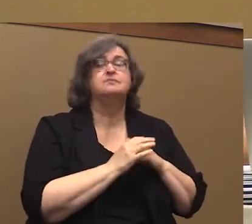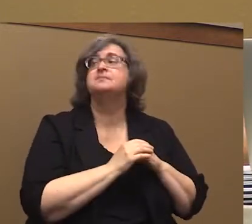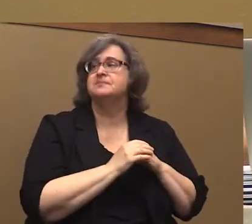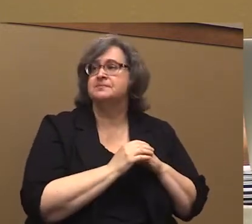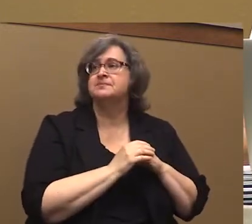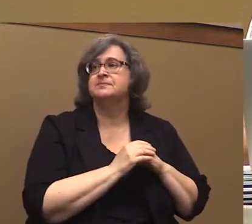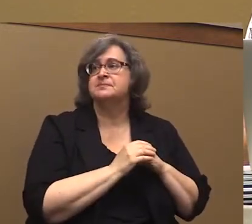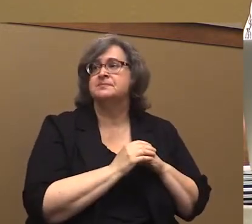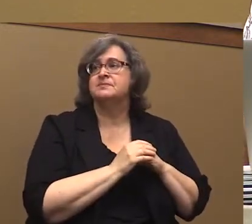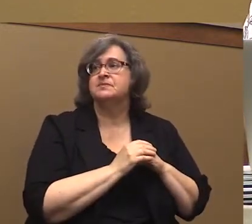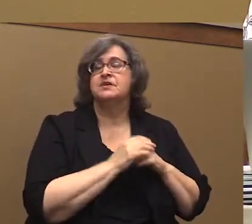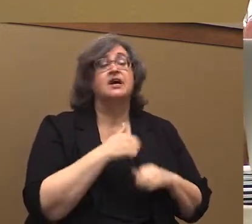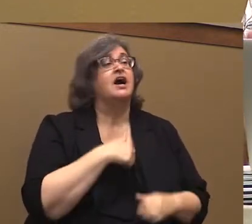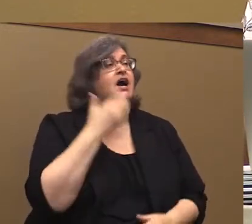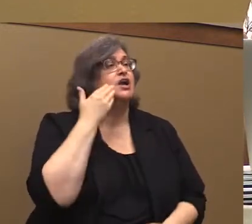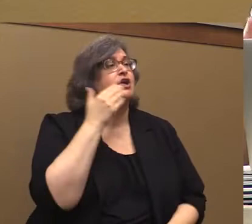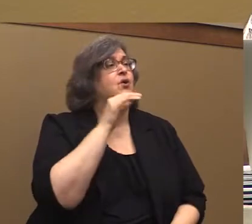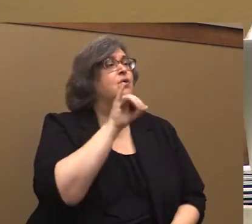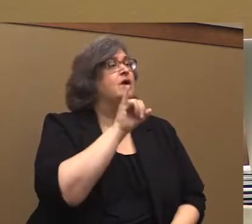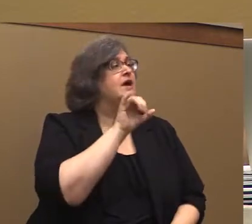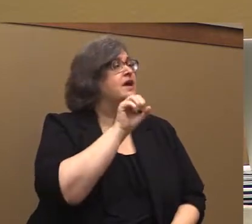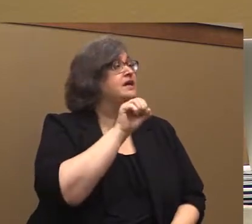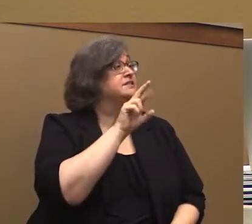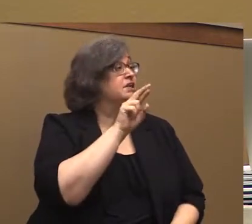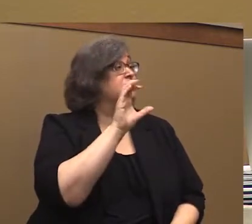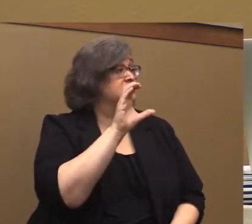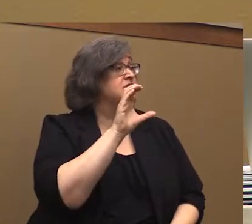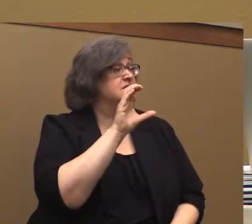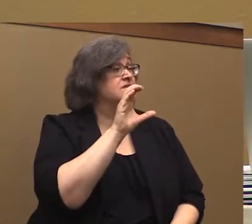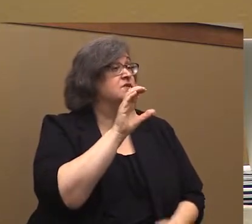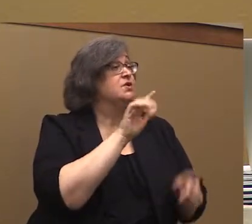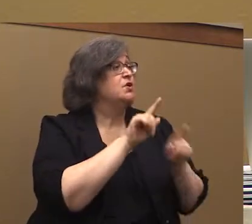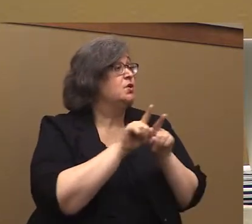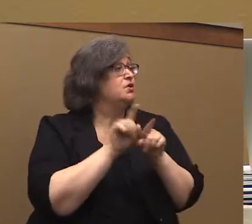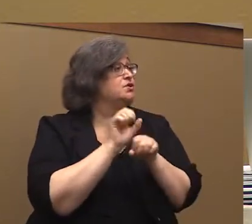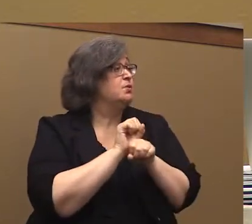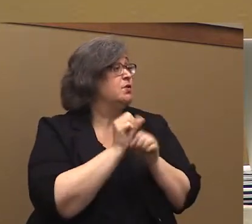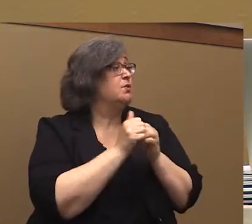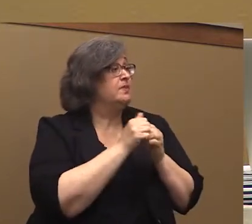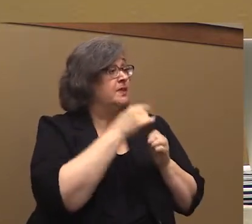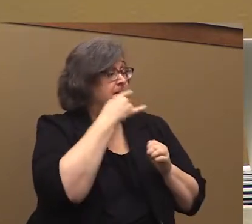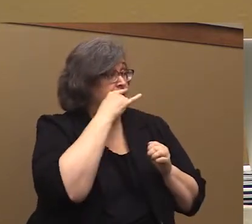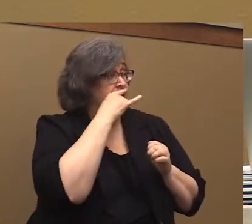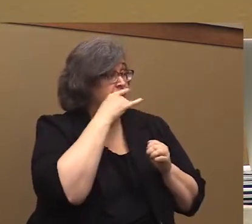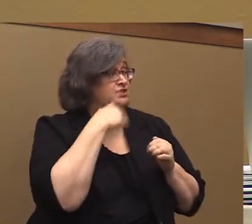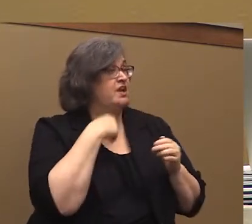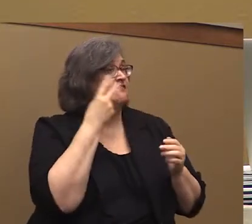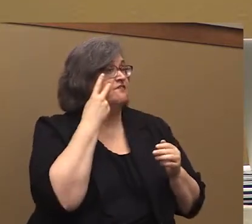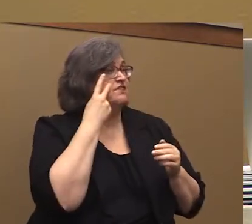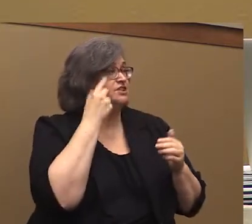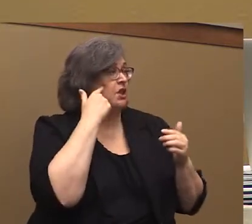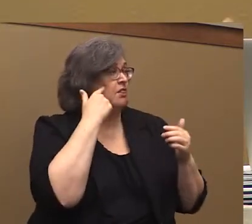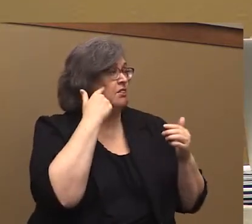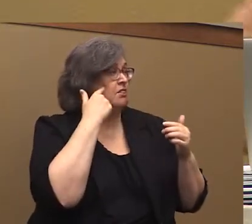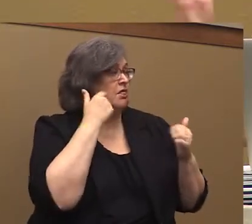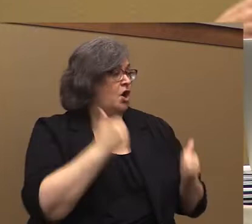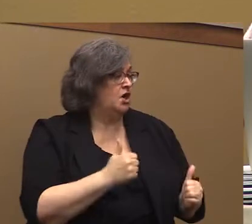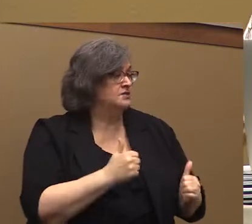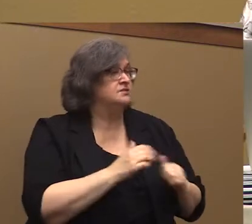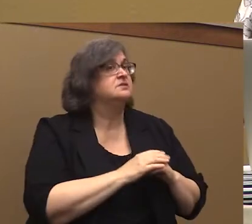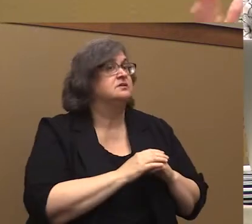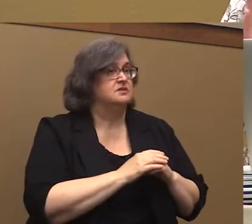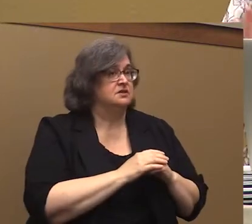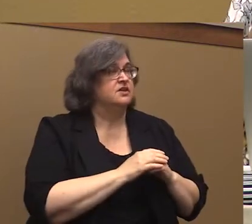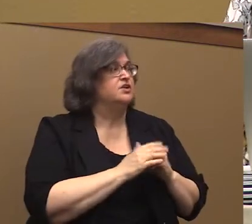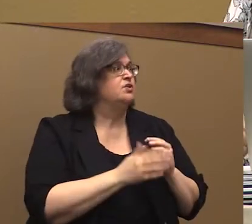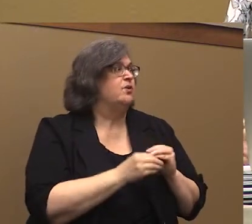challenges. And I know the ISRC is also working with kids with vision loss, so I'm going to throw